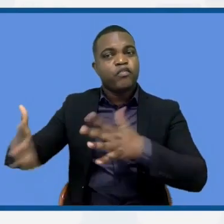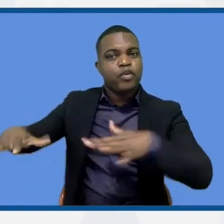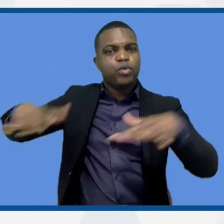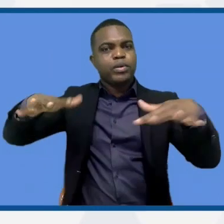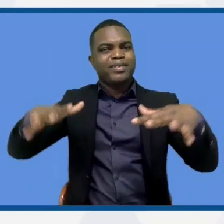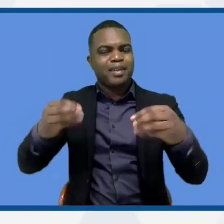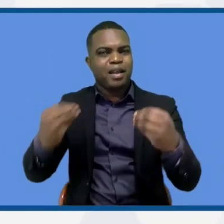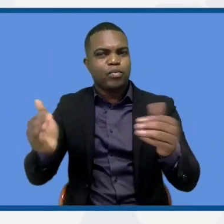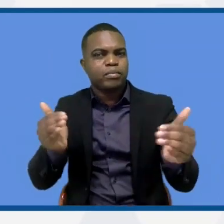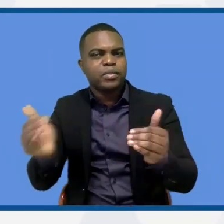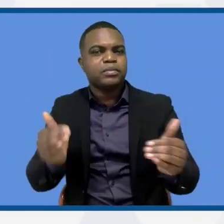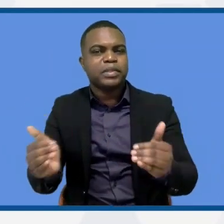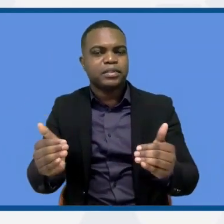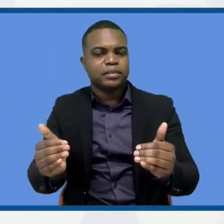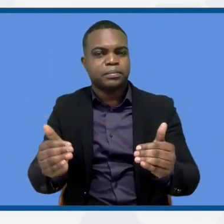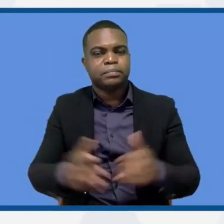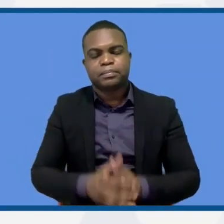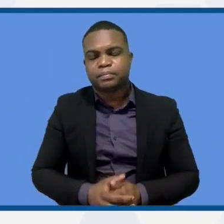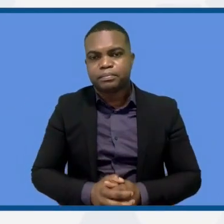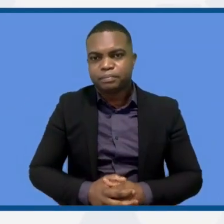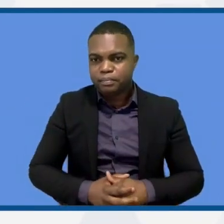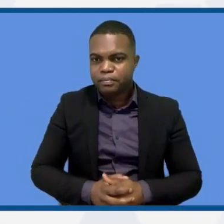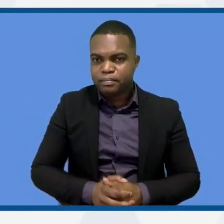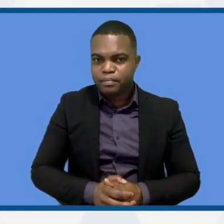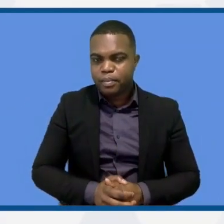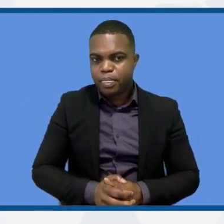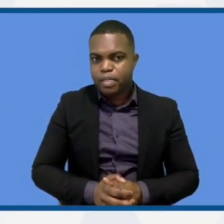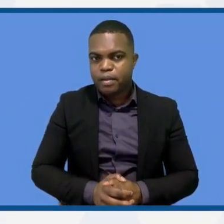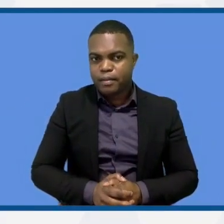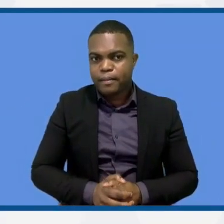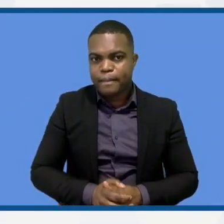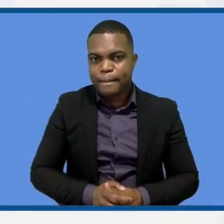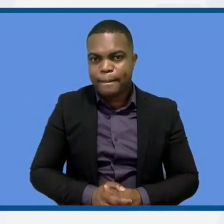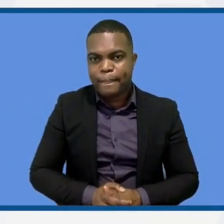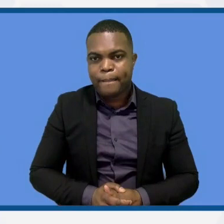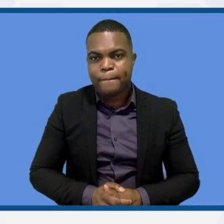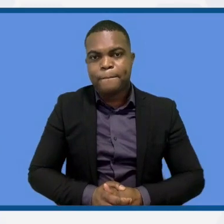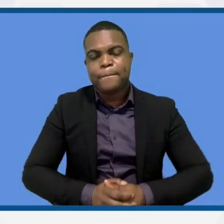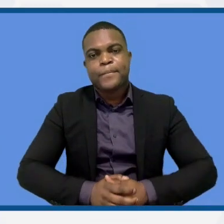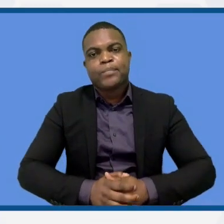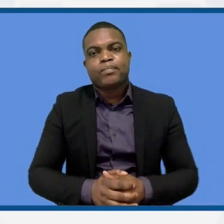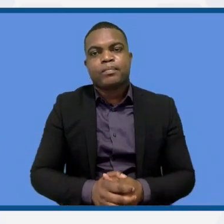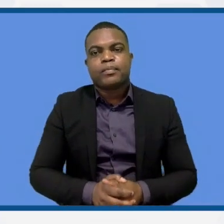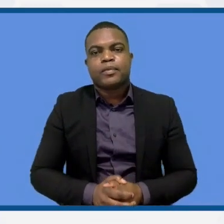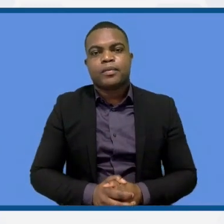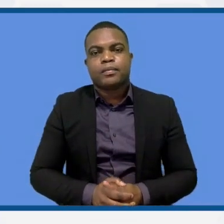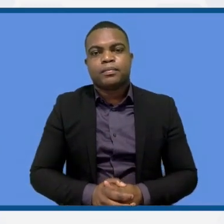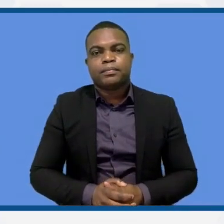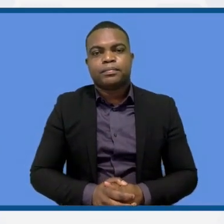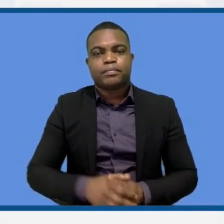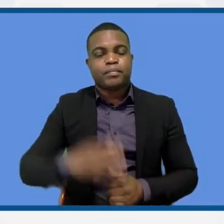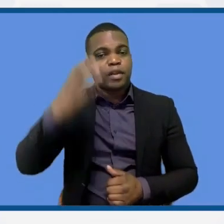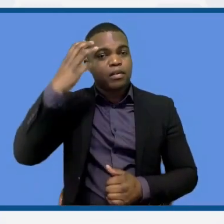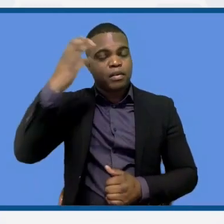reduction. And so we've been working to implement the federal flood risk management standard. And essentially this executive order of policy has